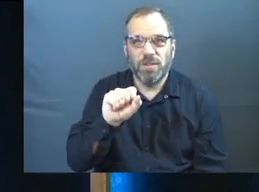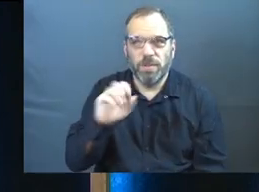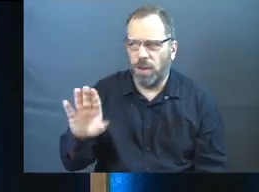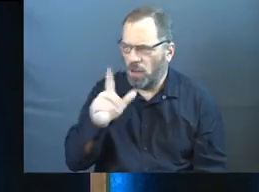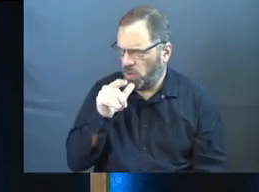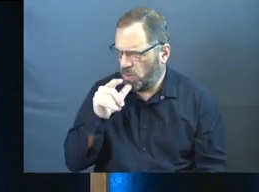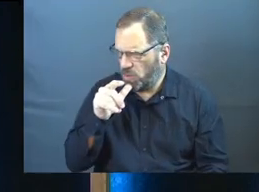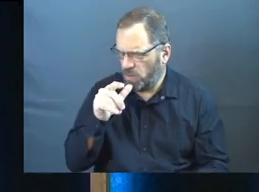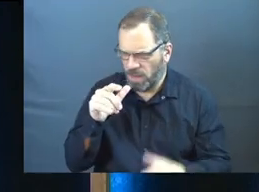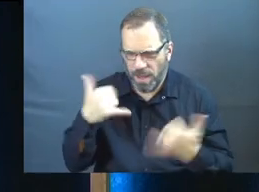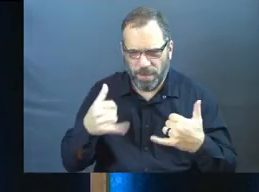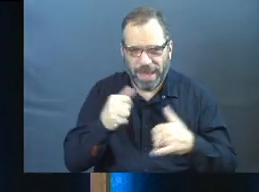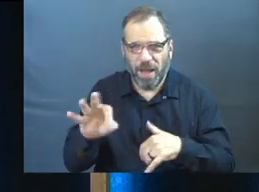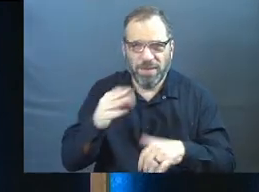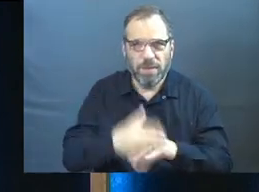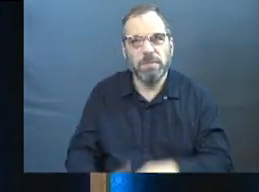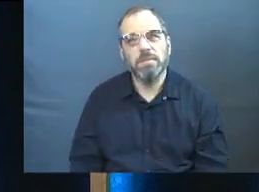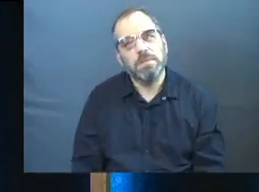even know if the playoffs are done yet.